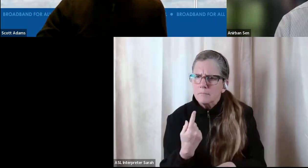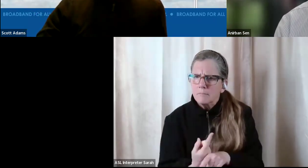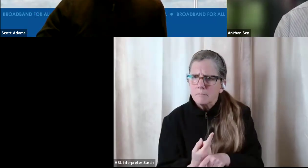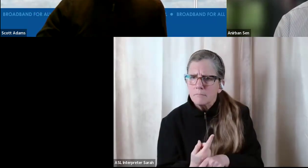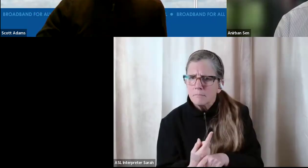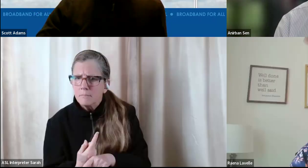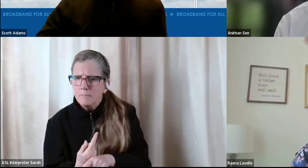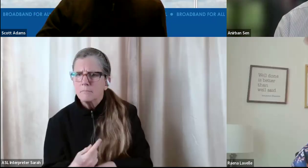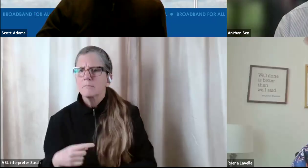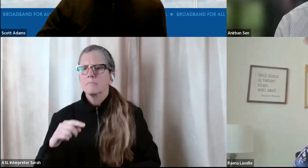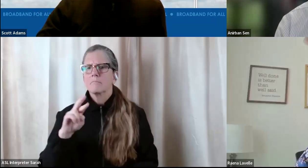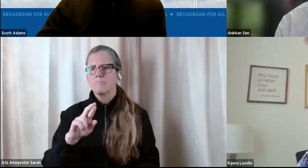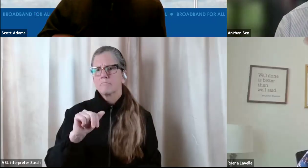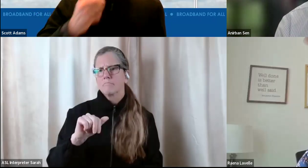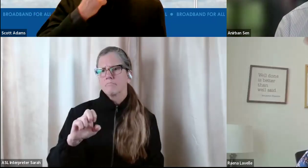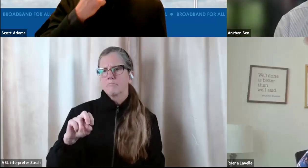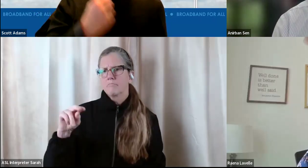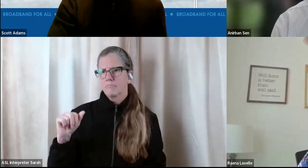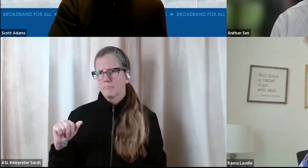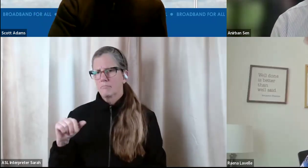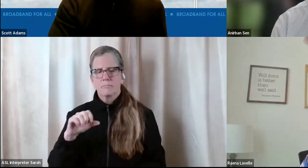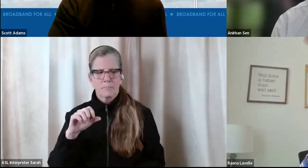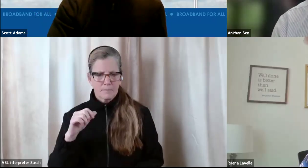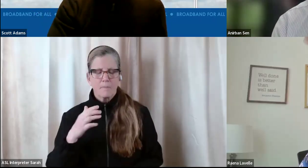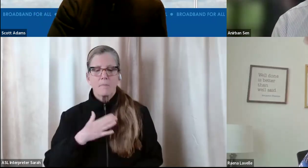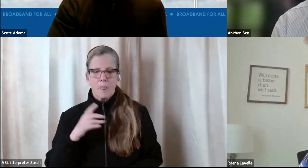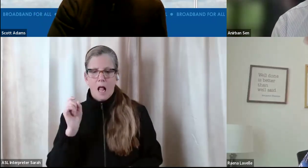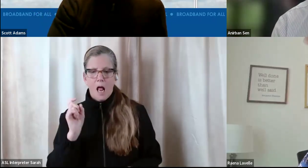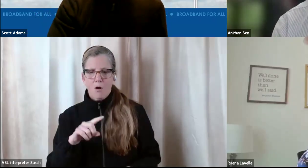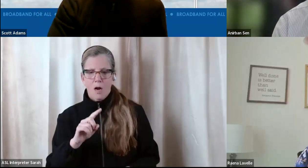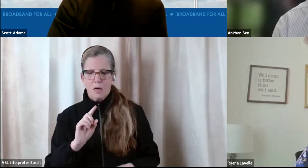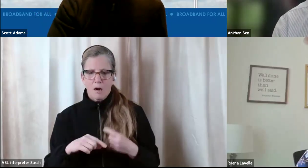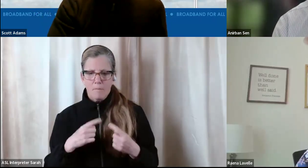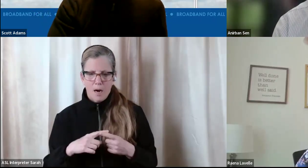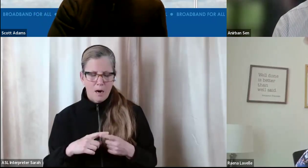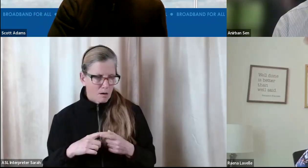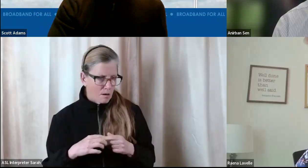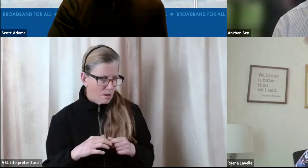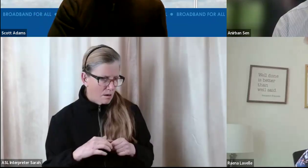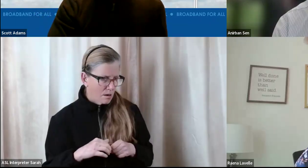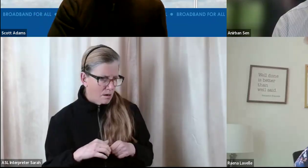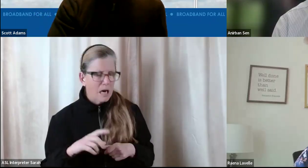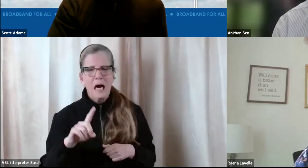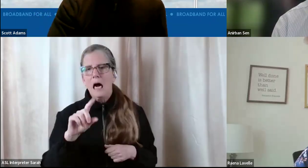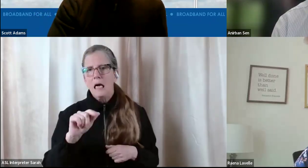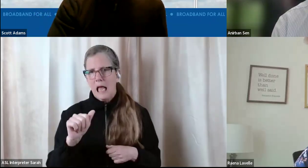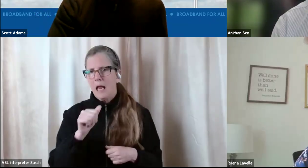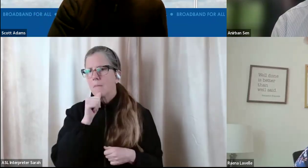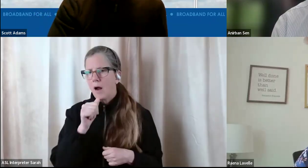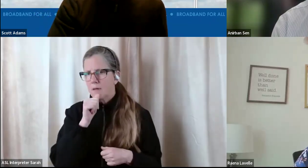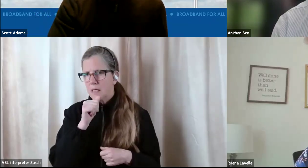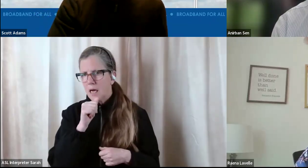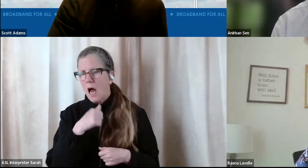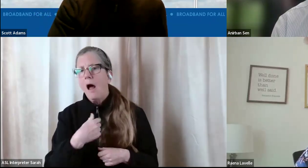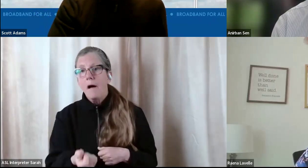Yes, it's Reina. Thank you. Okay. So my question is related to, just like you said, data privacy. I get